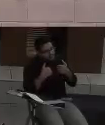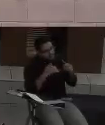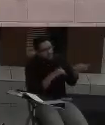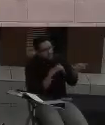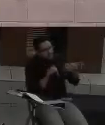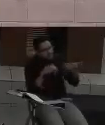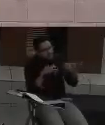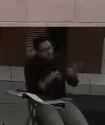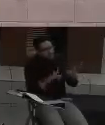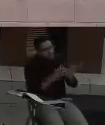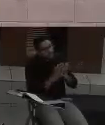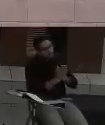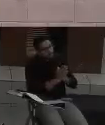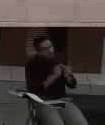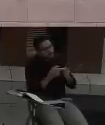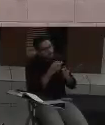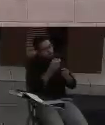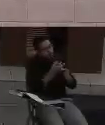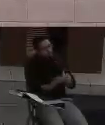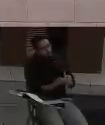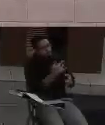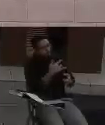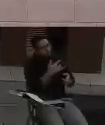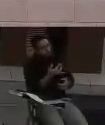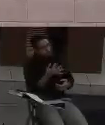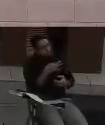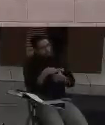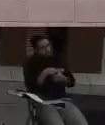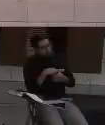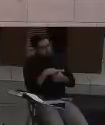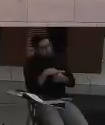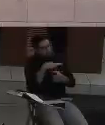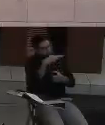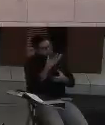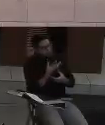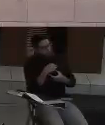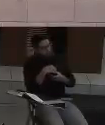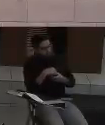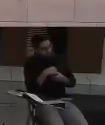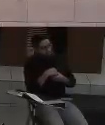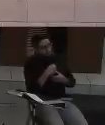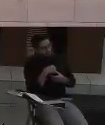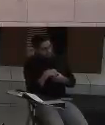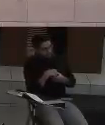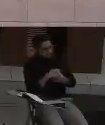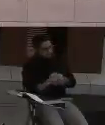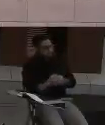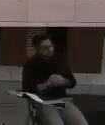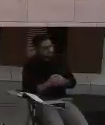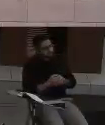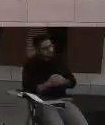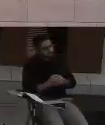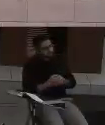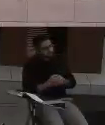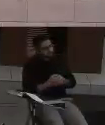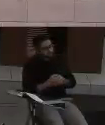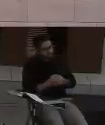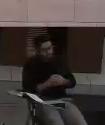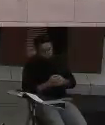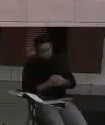prayer from the soul and from the heart becomes a way of living. In the contemporary reading today that Pamela